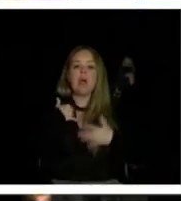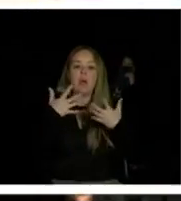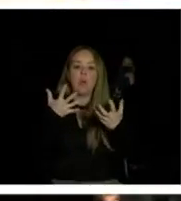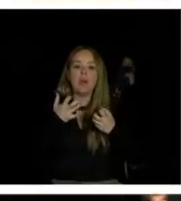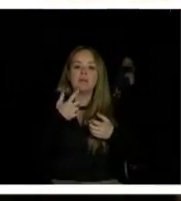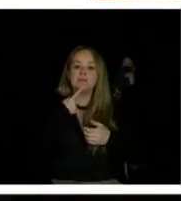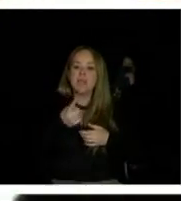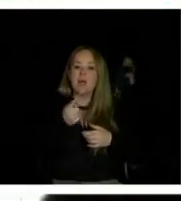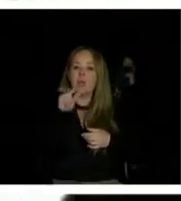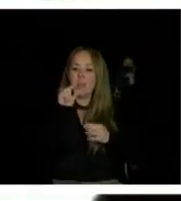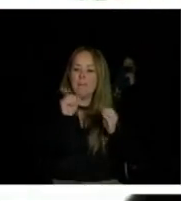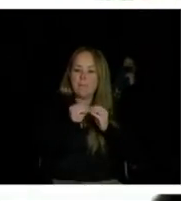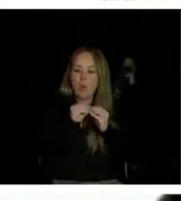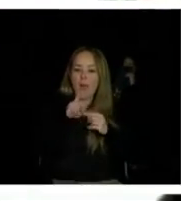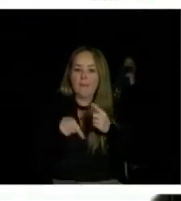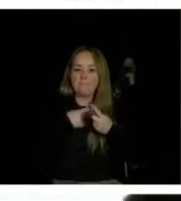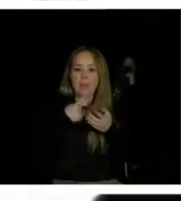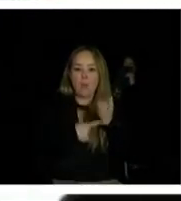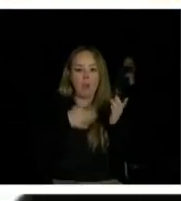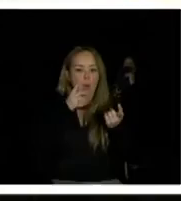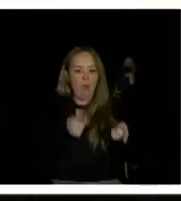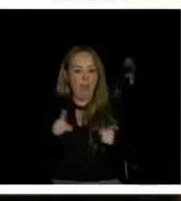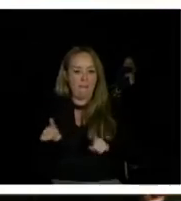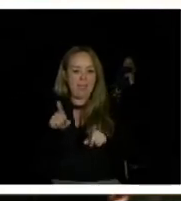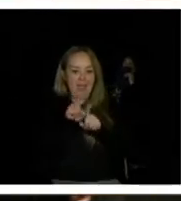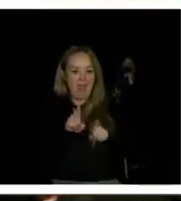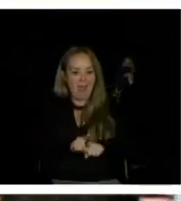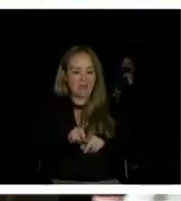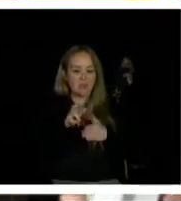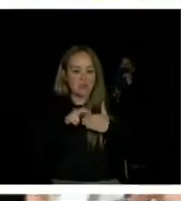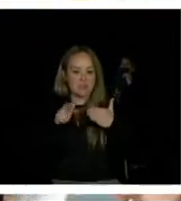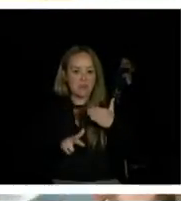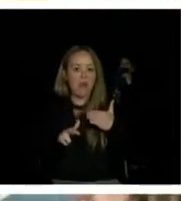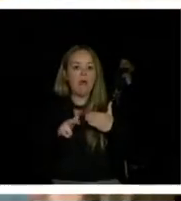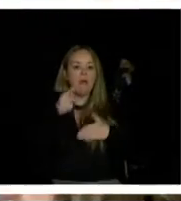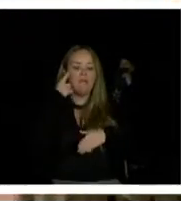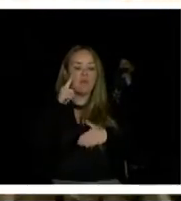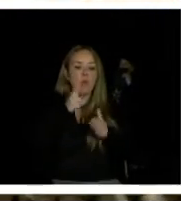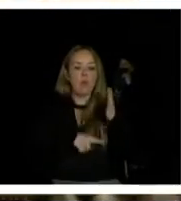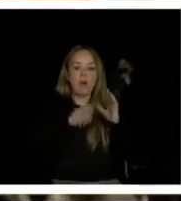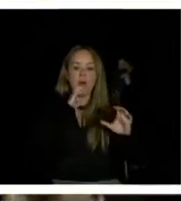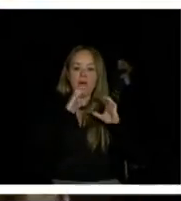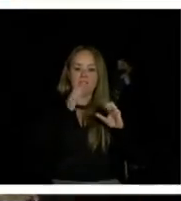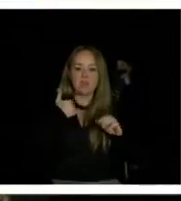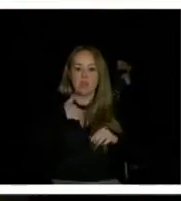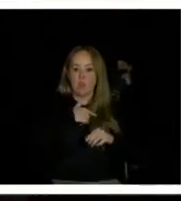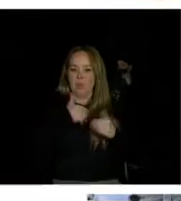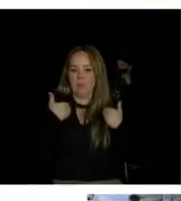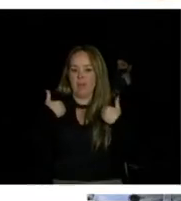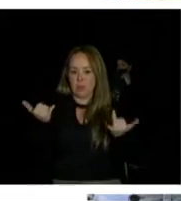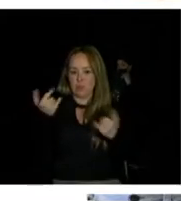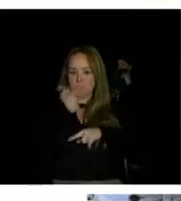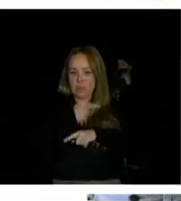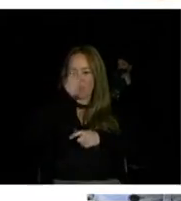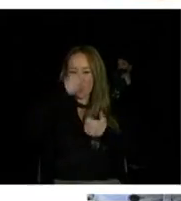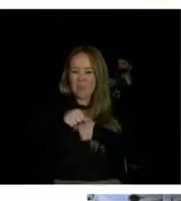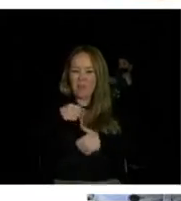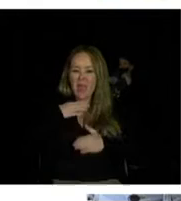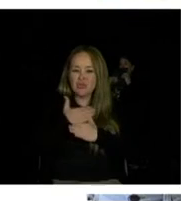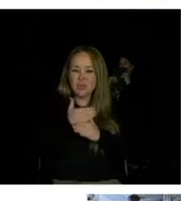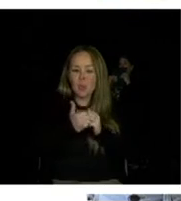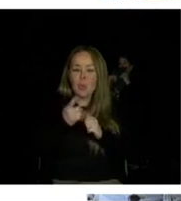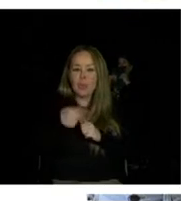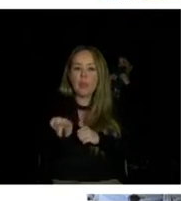you a little bit about what will happen as a result of what the conversation was today. Remember, I shared with